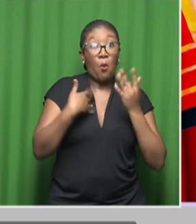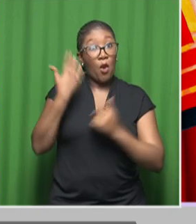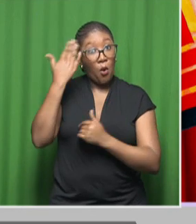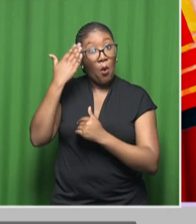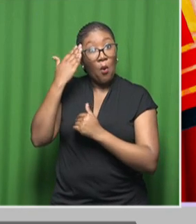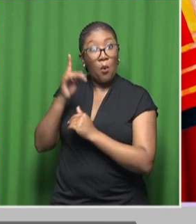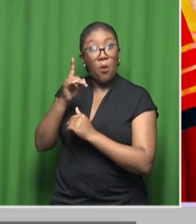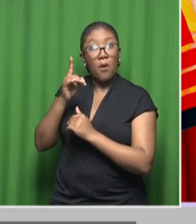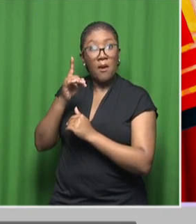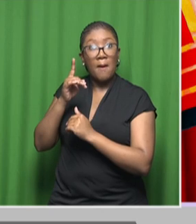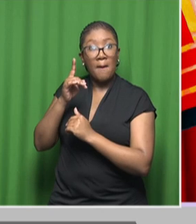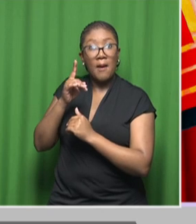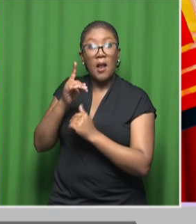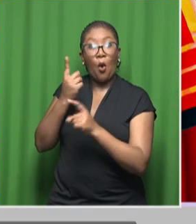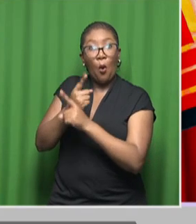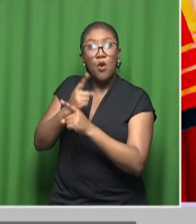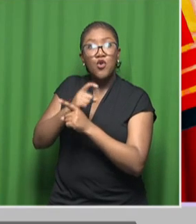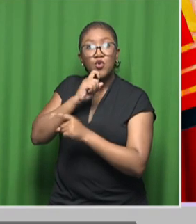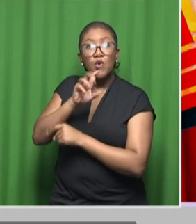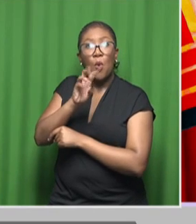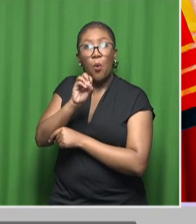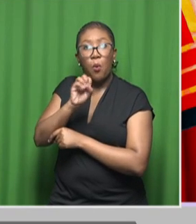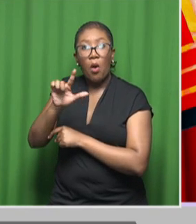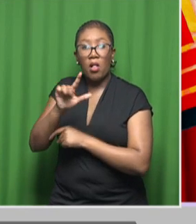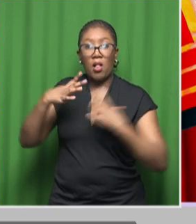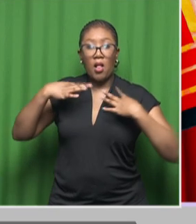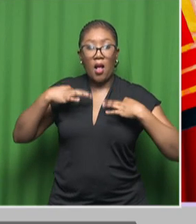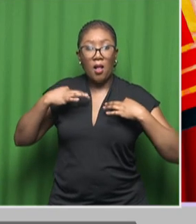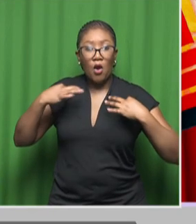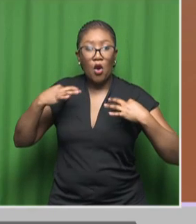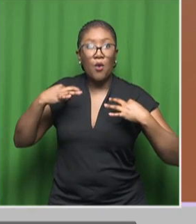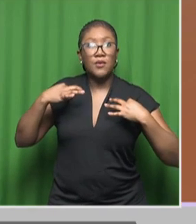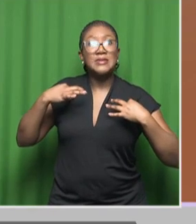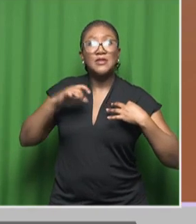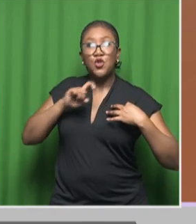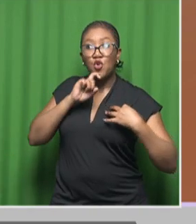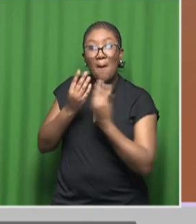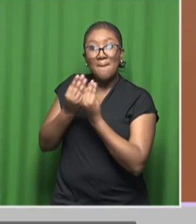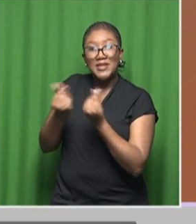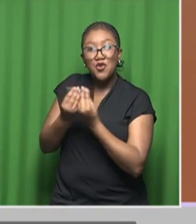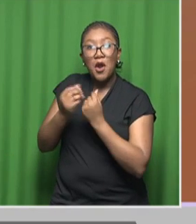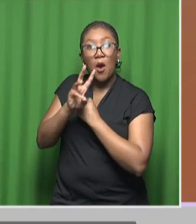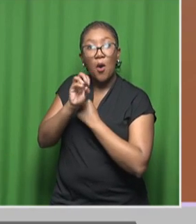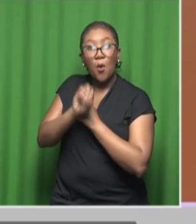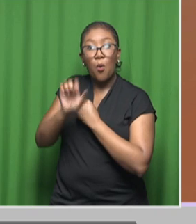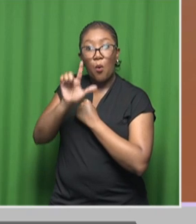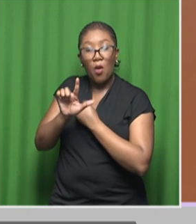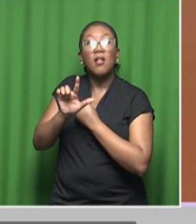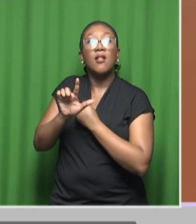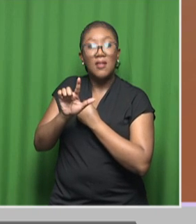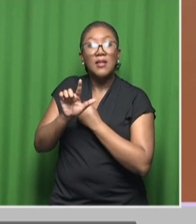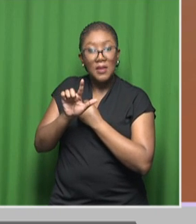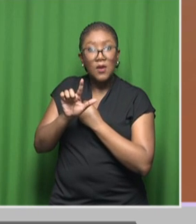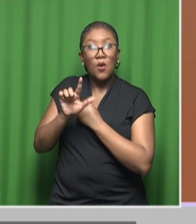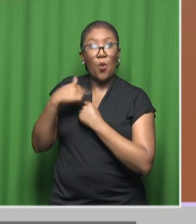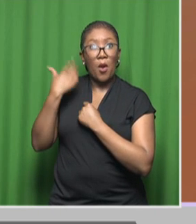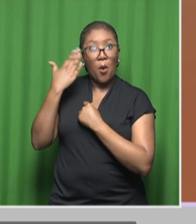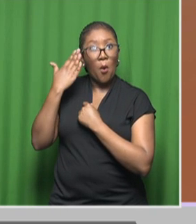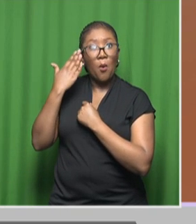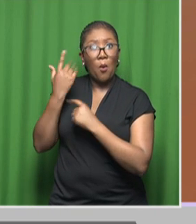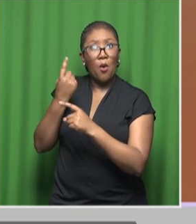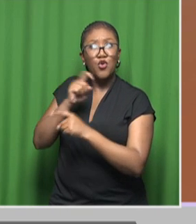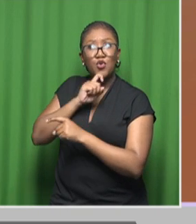is mostly wool. All the MaXhosa garments that have made MaXhosa to be the household brand that it is today are made of wool.